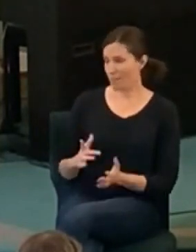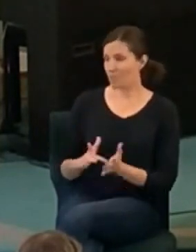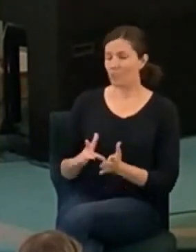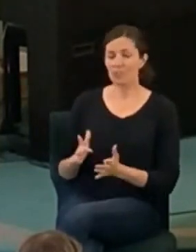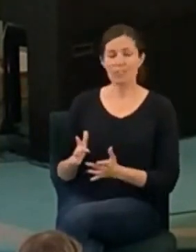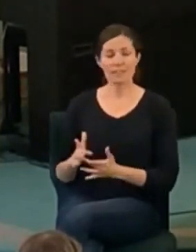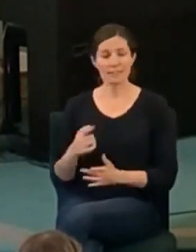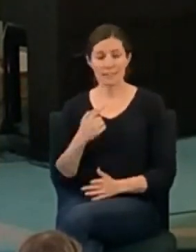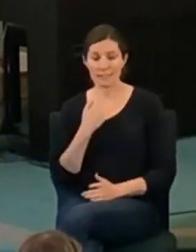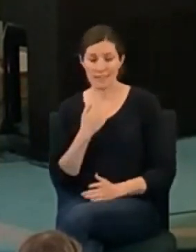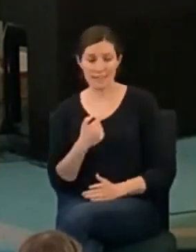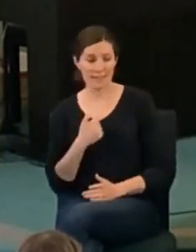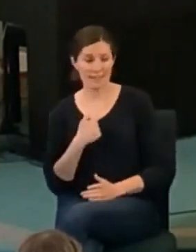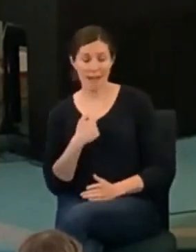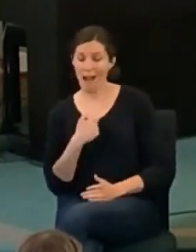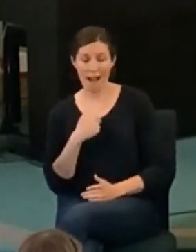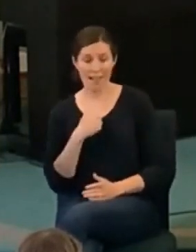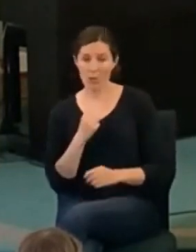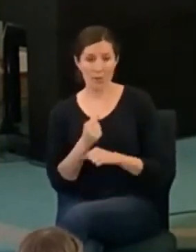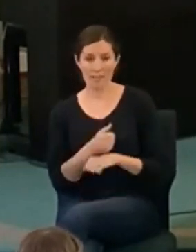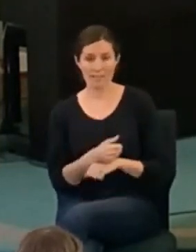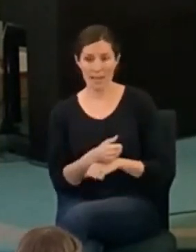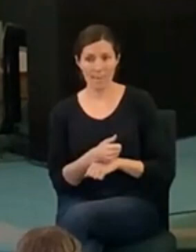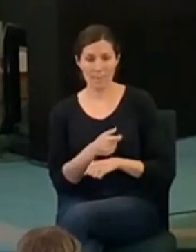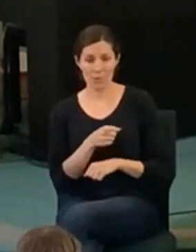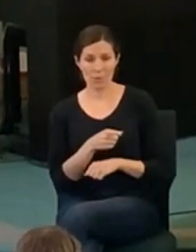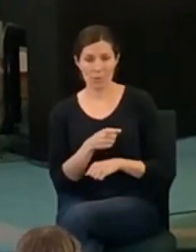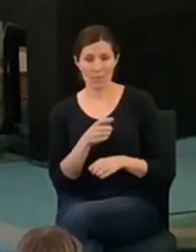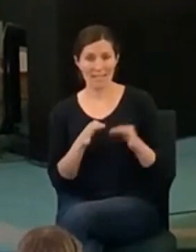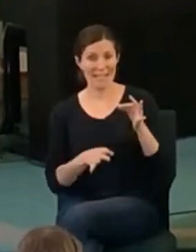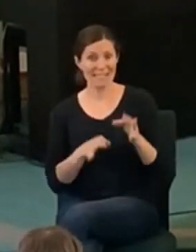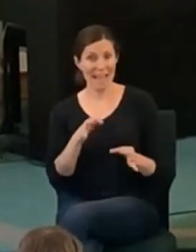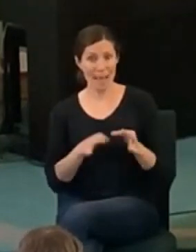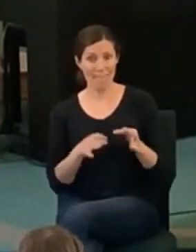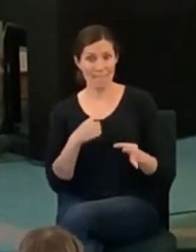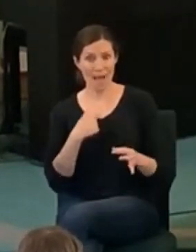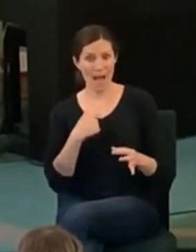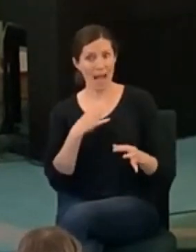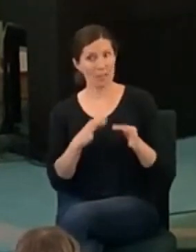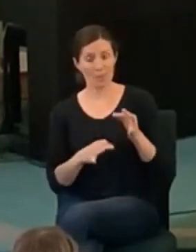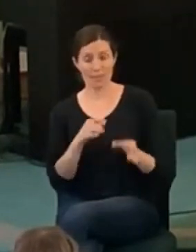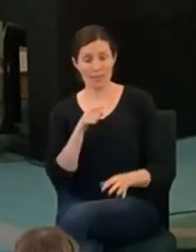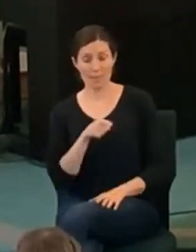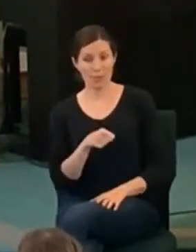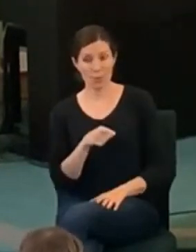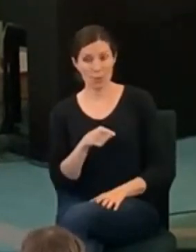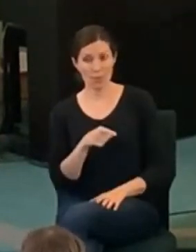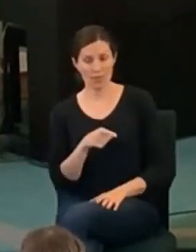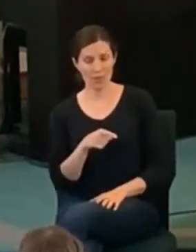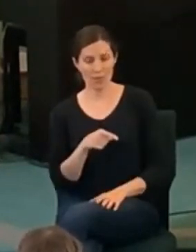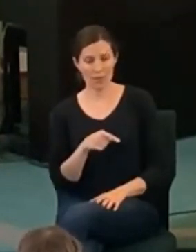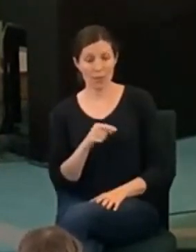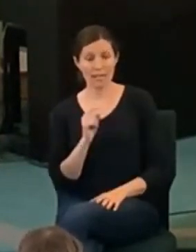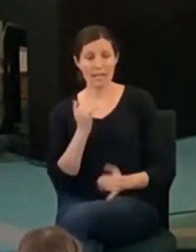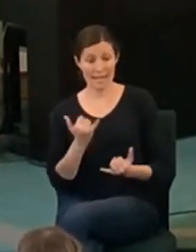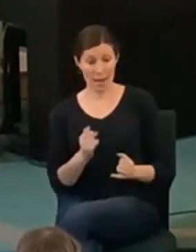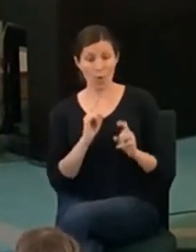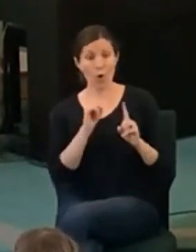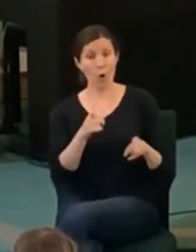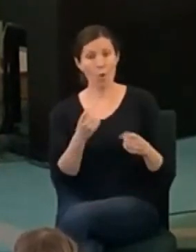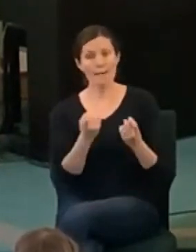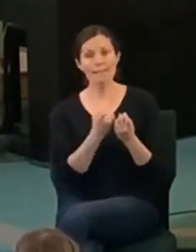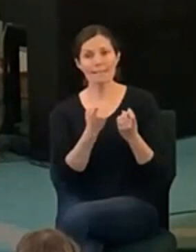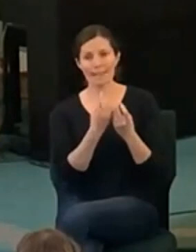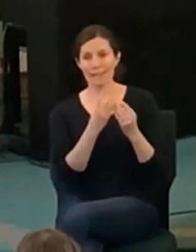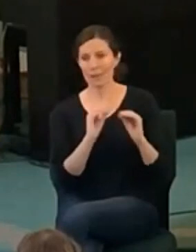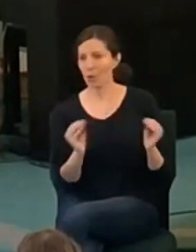center of the court. Straightening up, Jesus said to her, "Woman, where are they? Did no one condemn